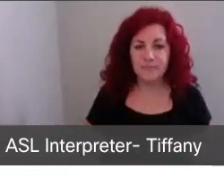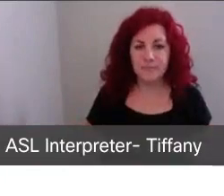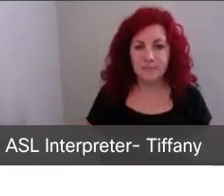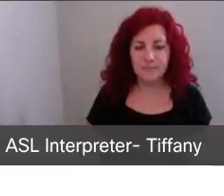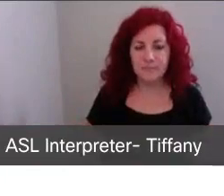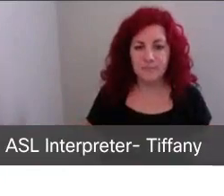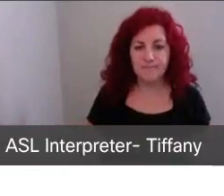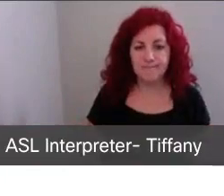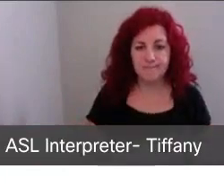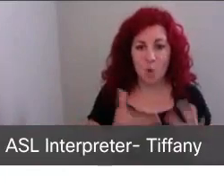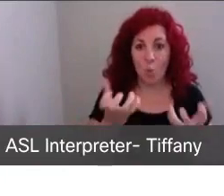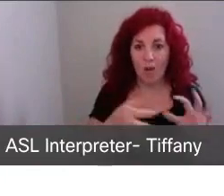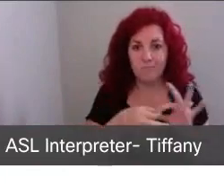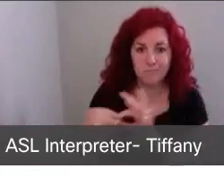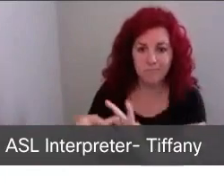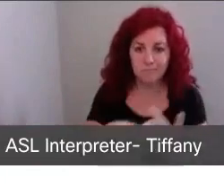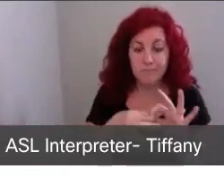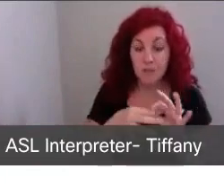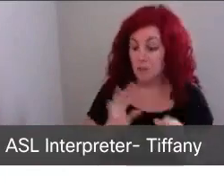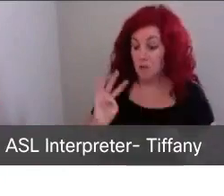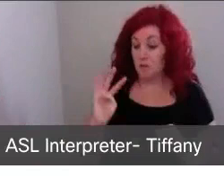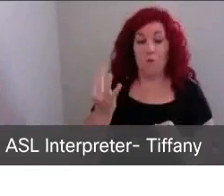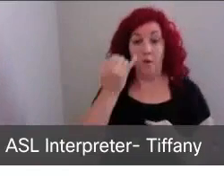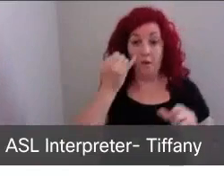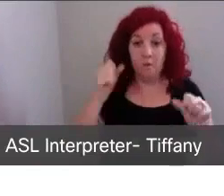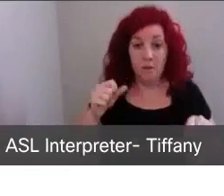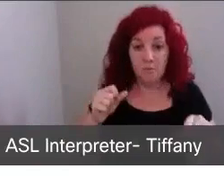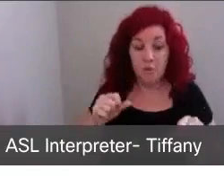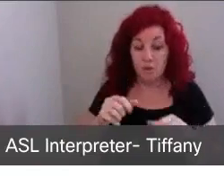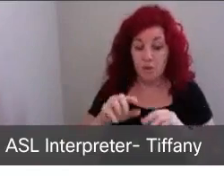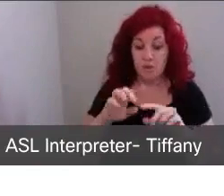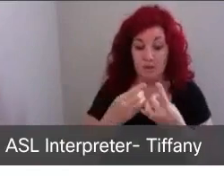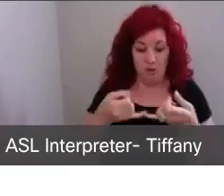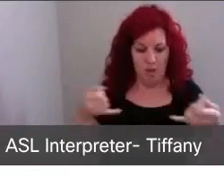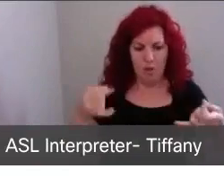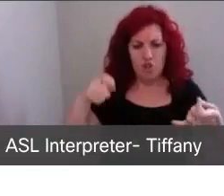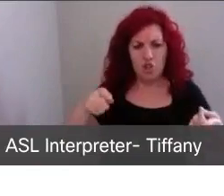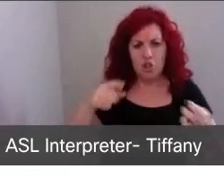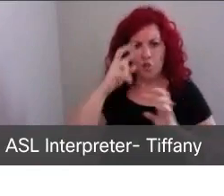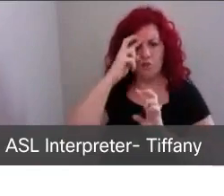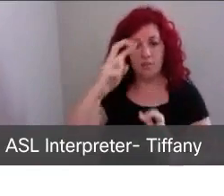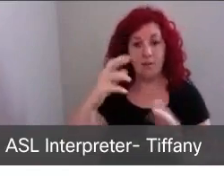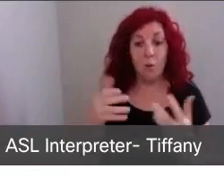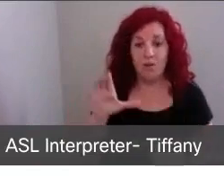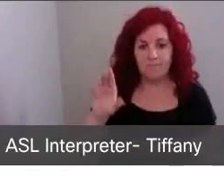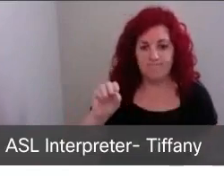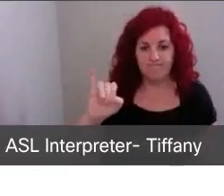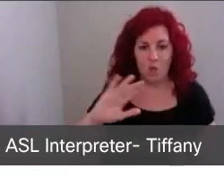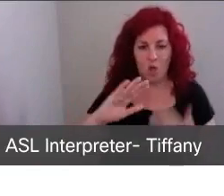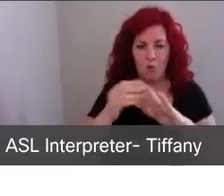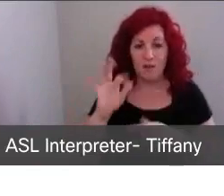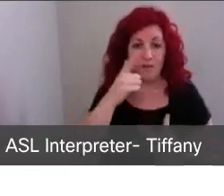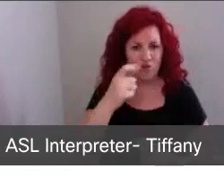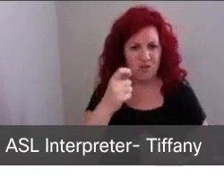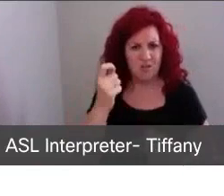non-connected. Fourth, to the extent practicable, district lines should respect communities of interest. That's a big part of what we're